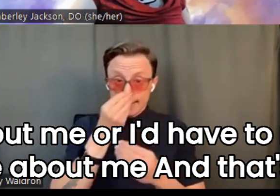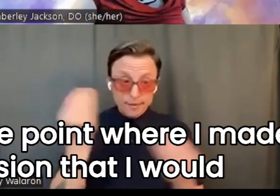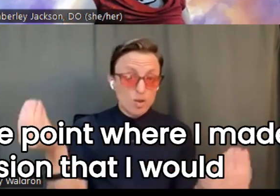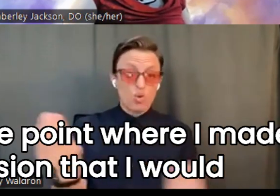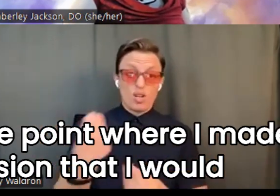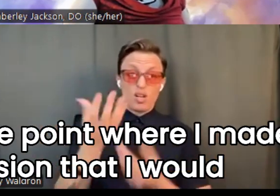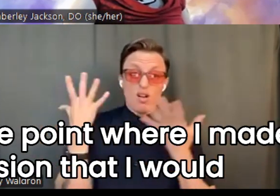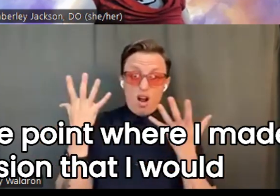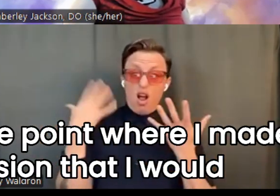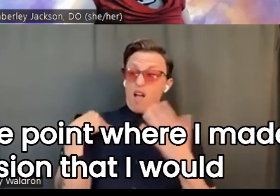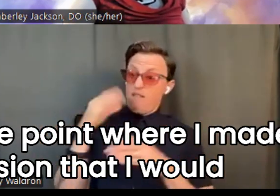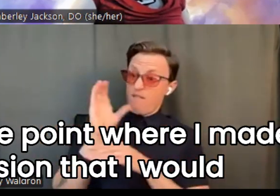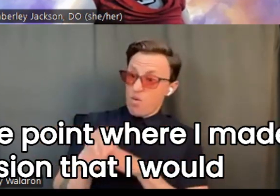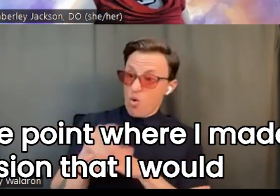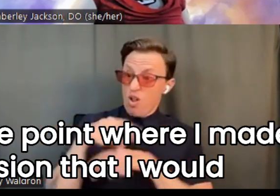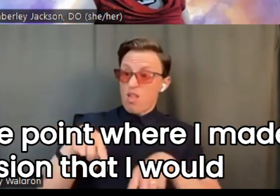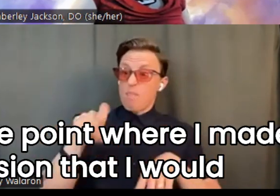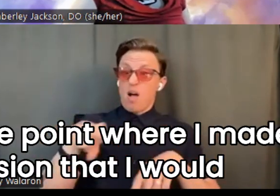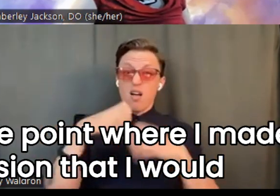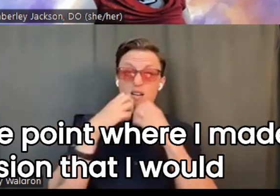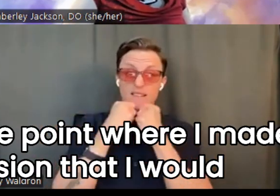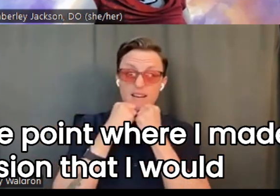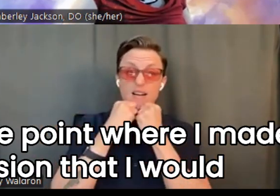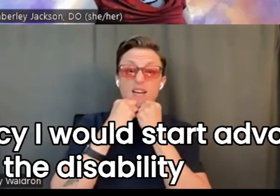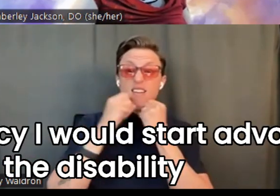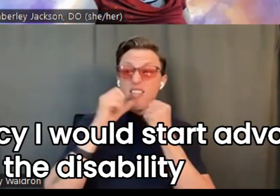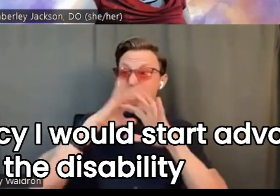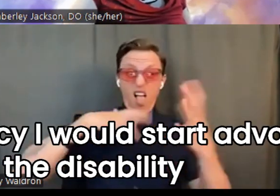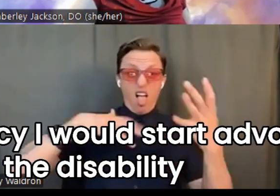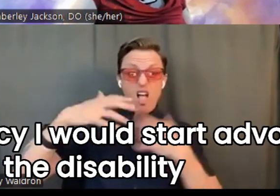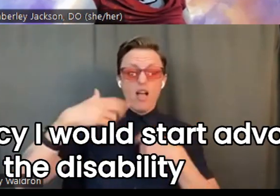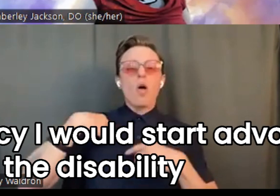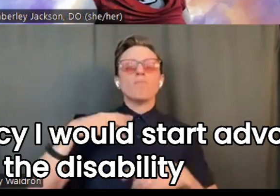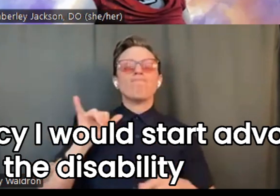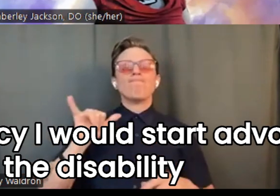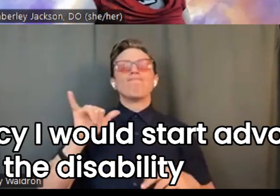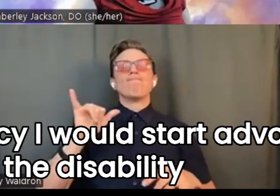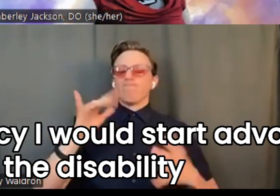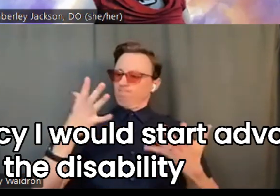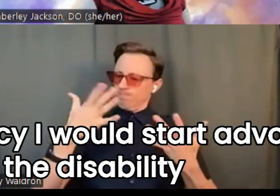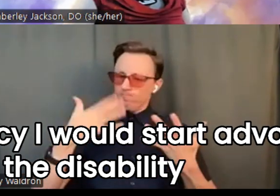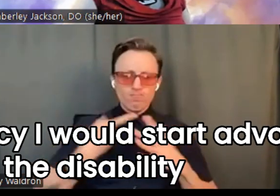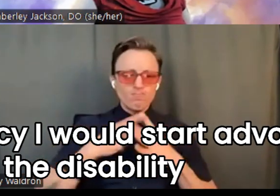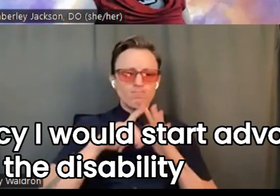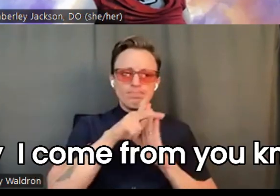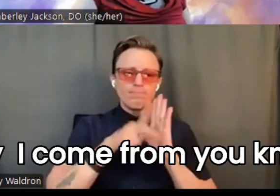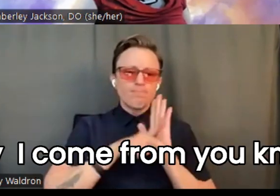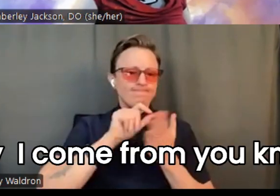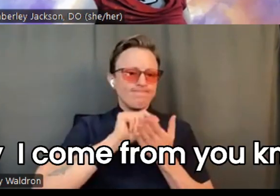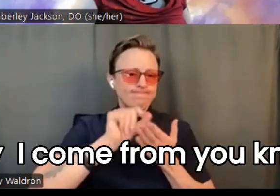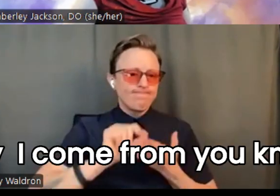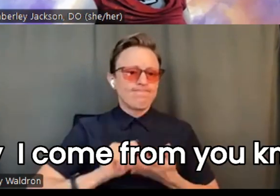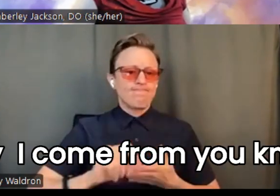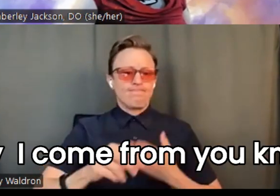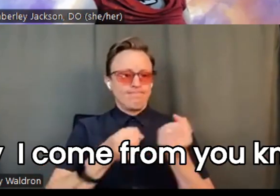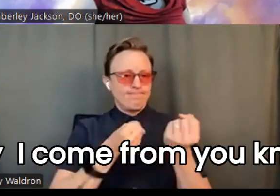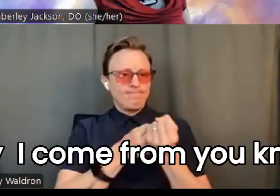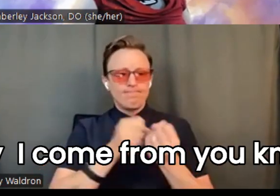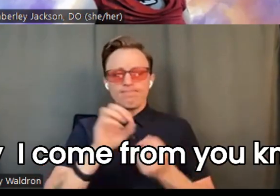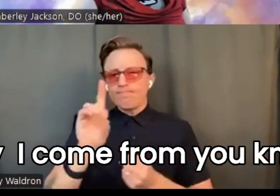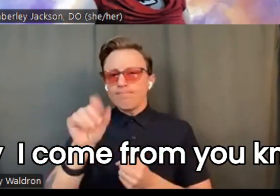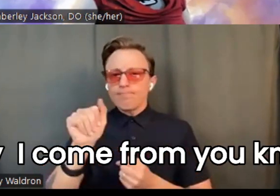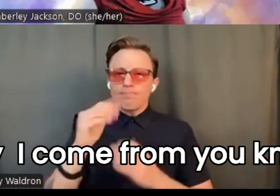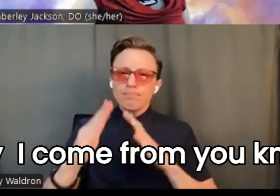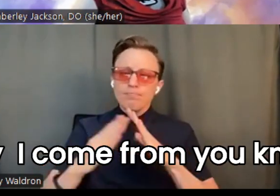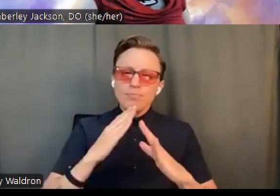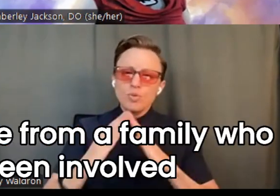And that's the kind of the point where I made the decision that I would start writing policy. I would start advocating for the disability community. I